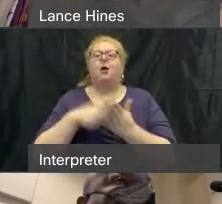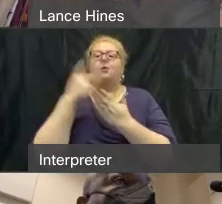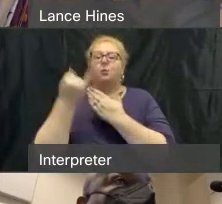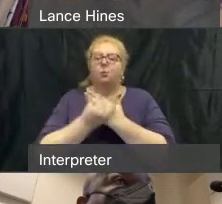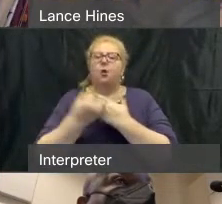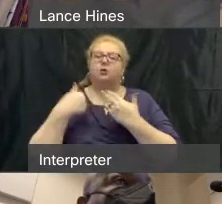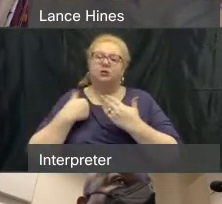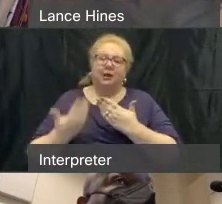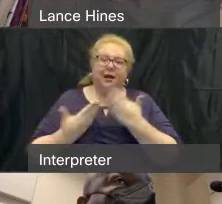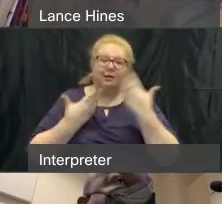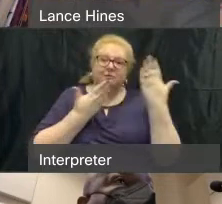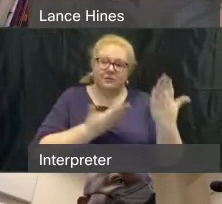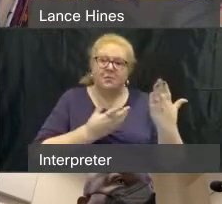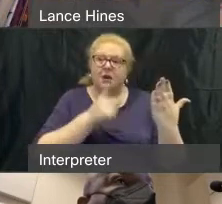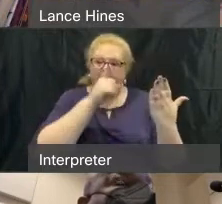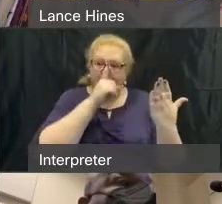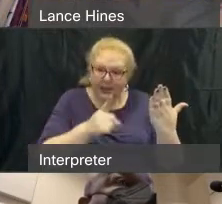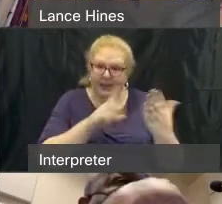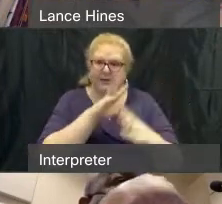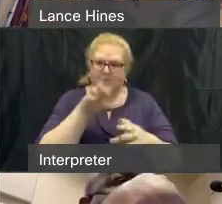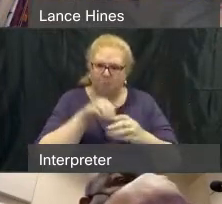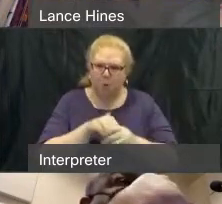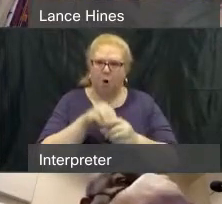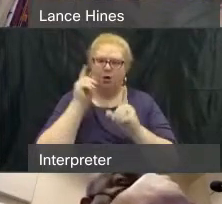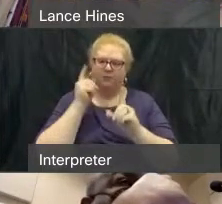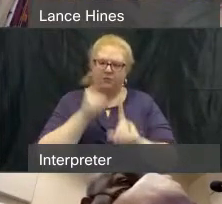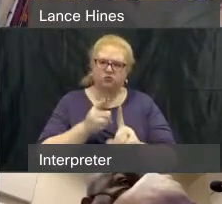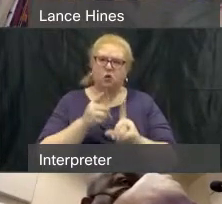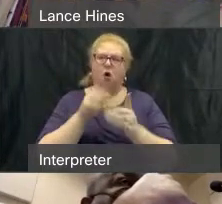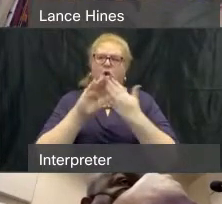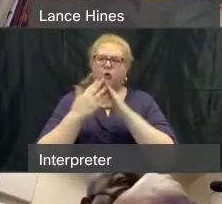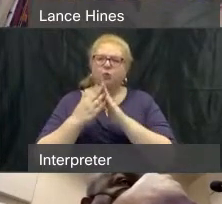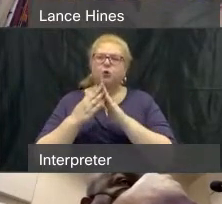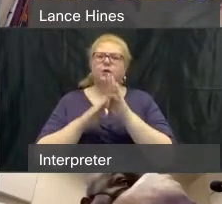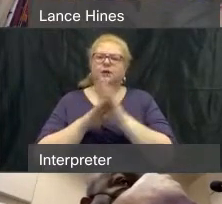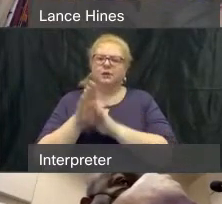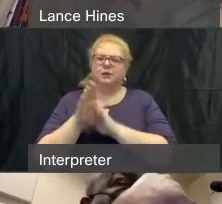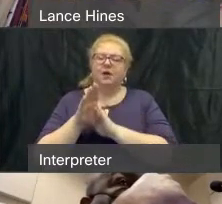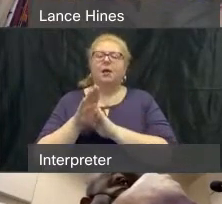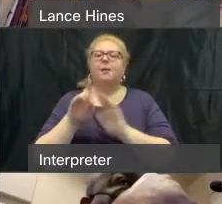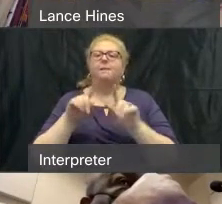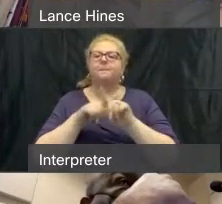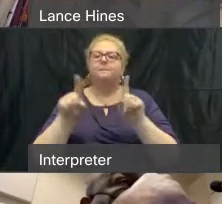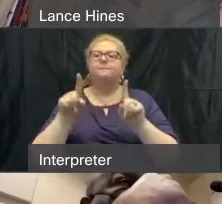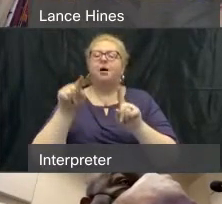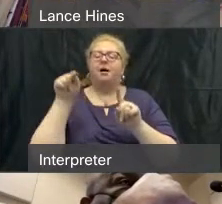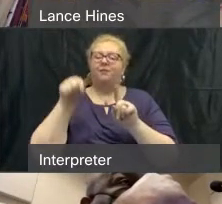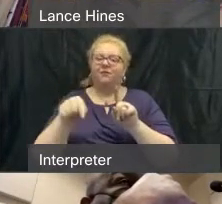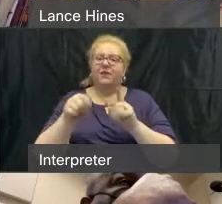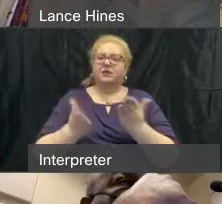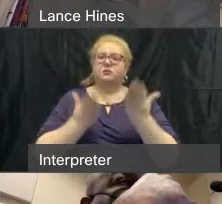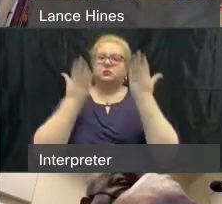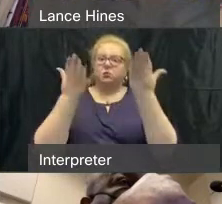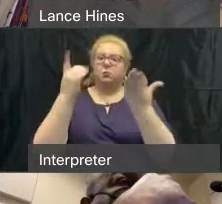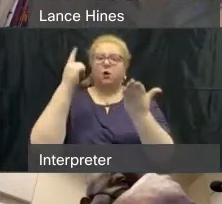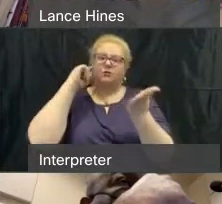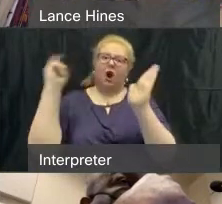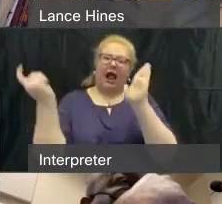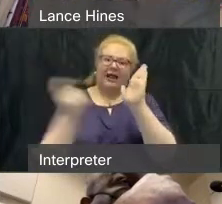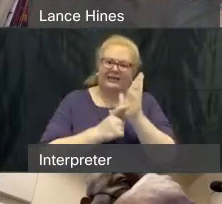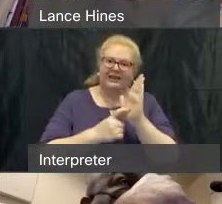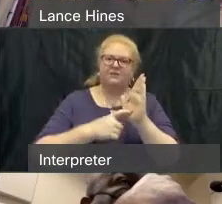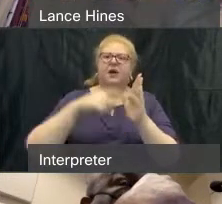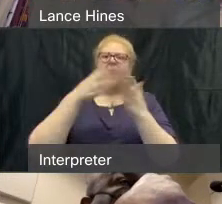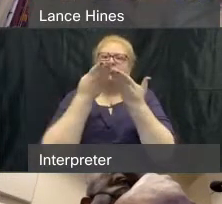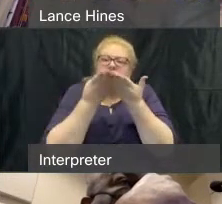submitting would be a part of the targeted community development initiative, but it was to identify money out of the general fund